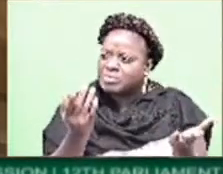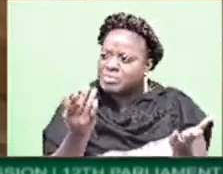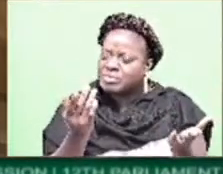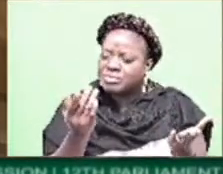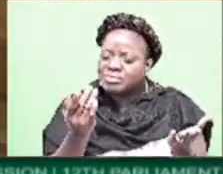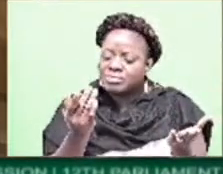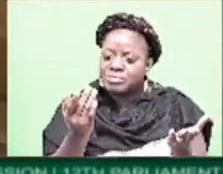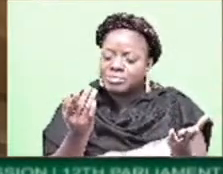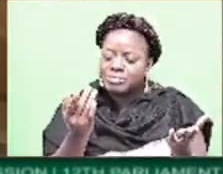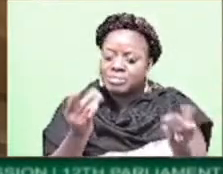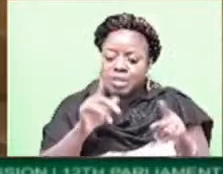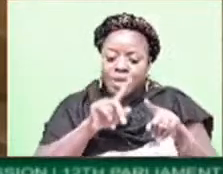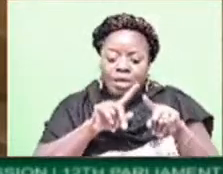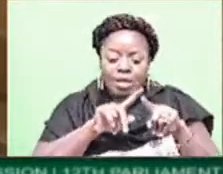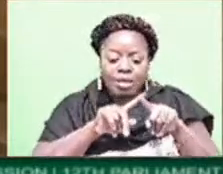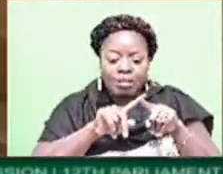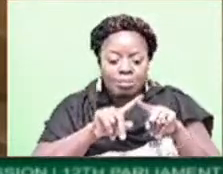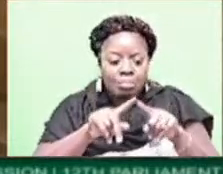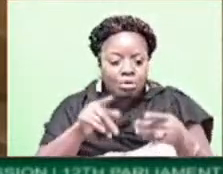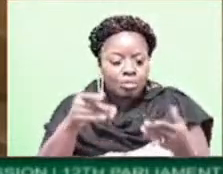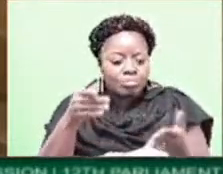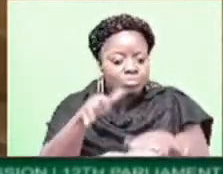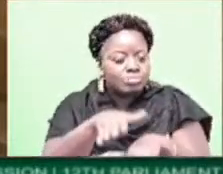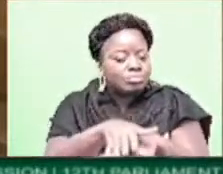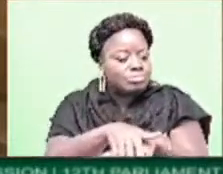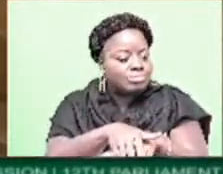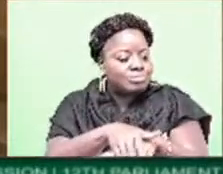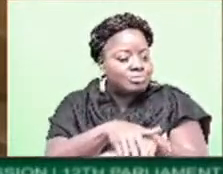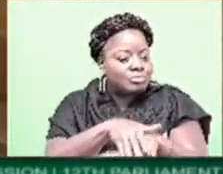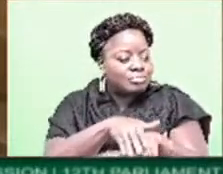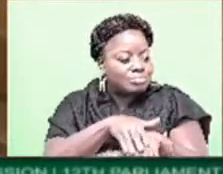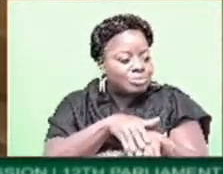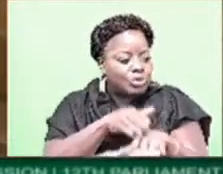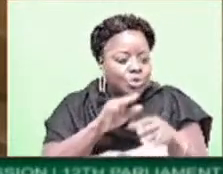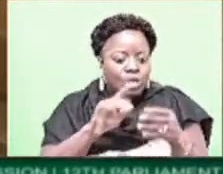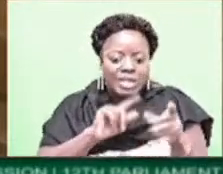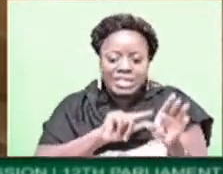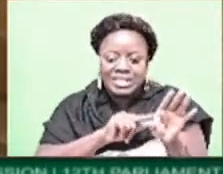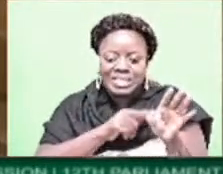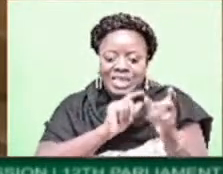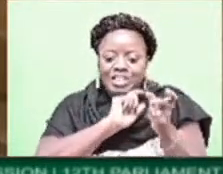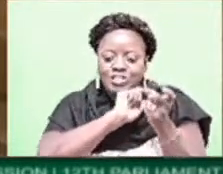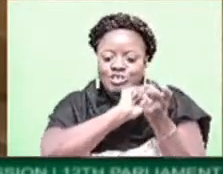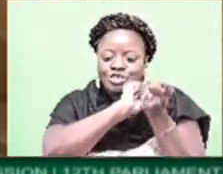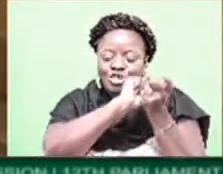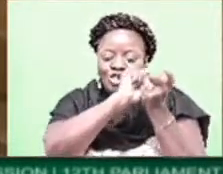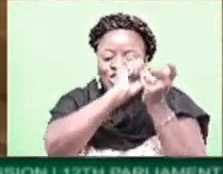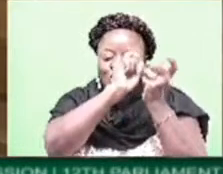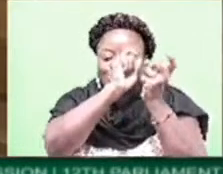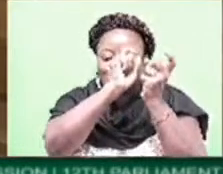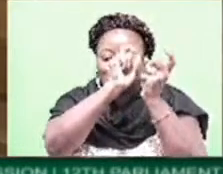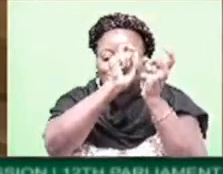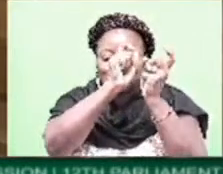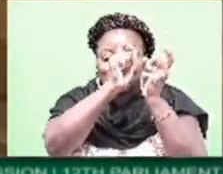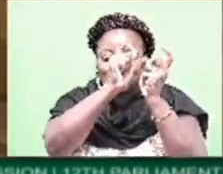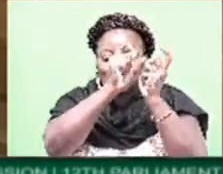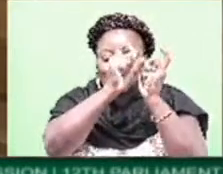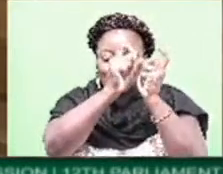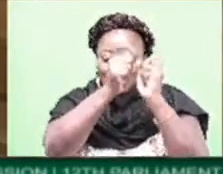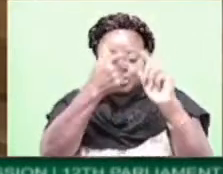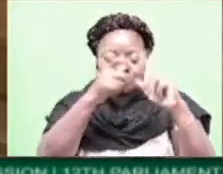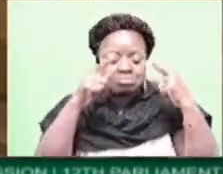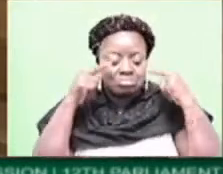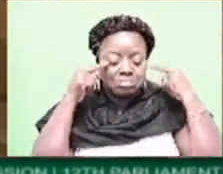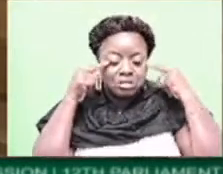But slowly, this thing started to evolve out of Wuhan, China, into other parts of